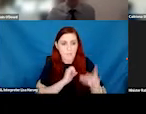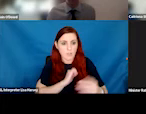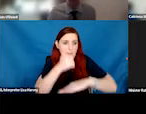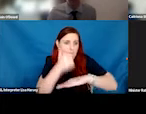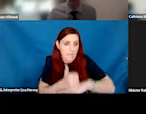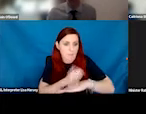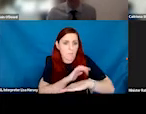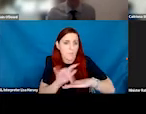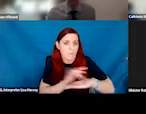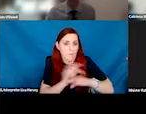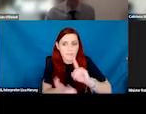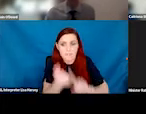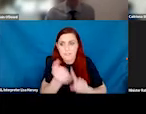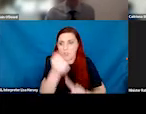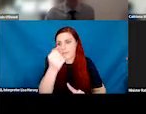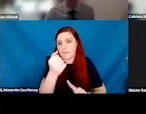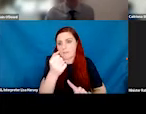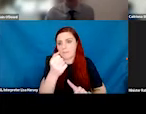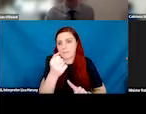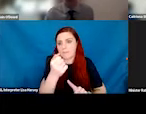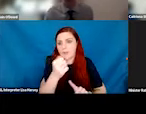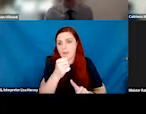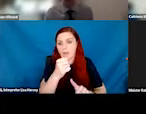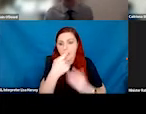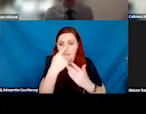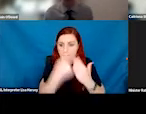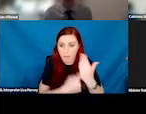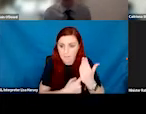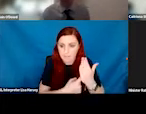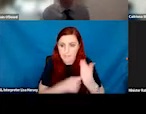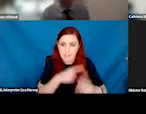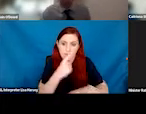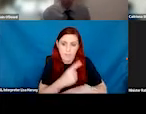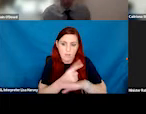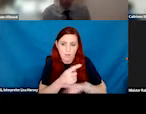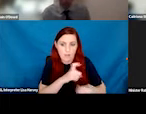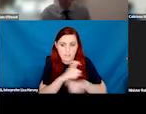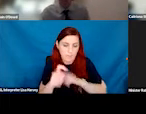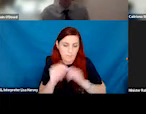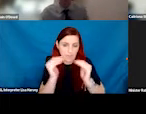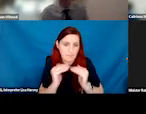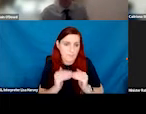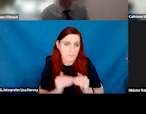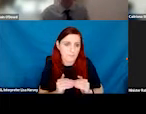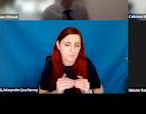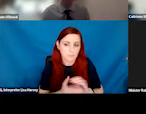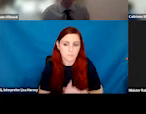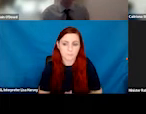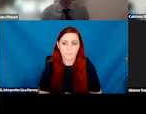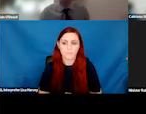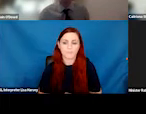in the TGD are still being met and that the policies set out through the TGDs are being obtained.